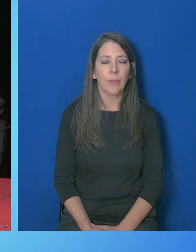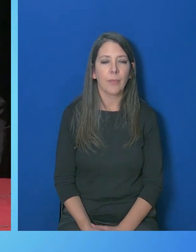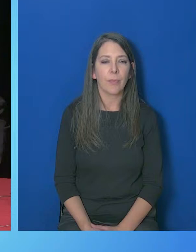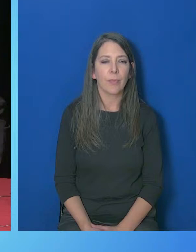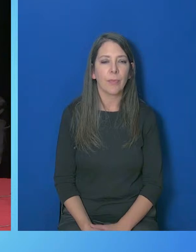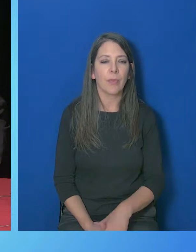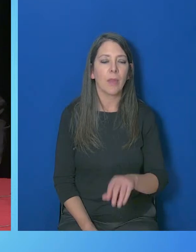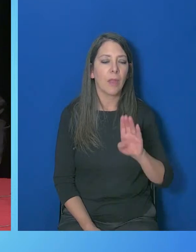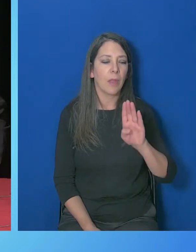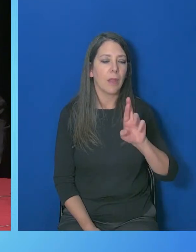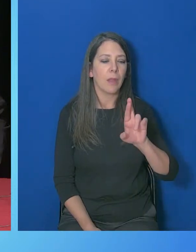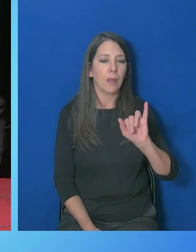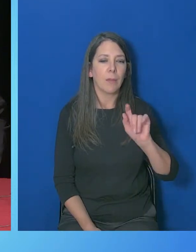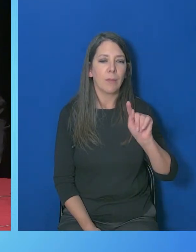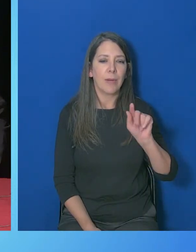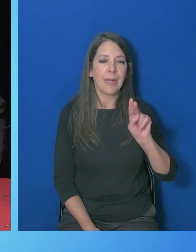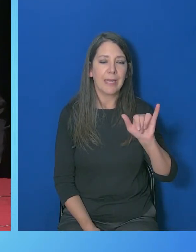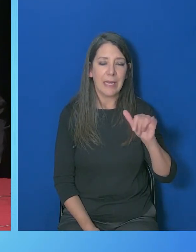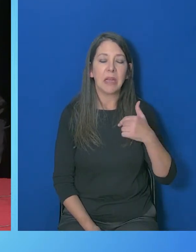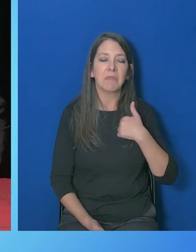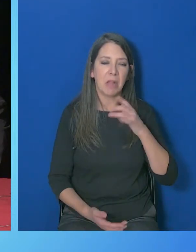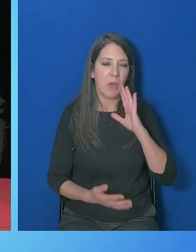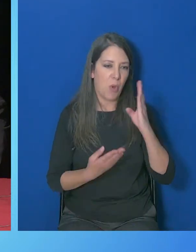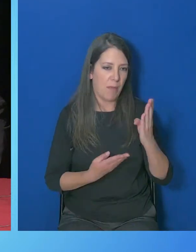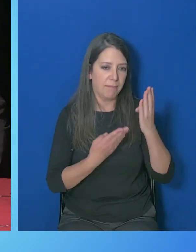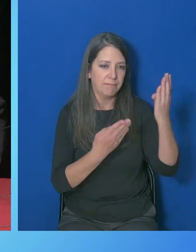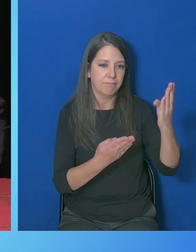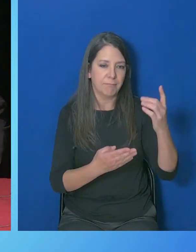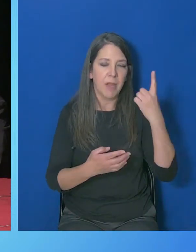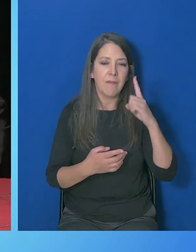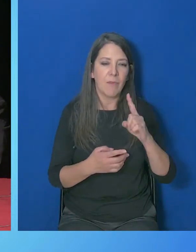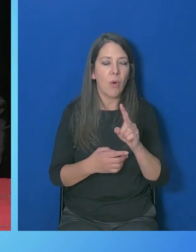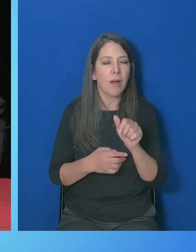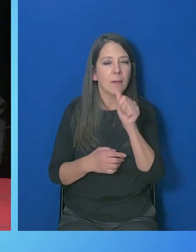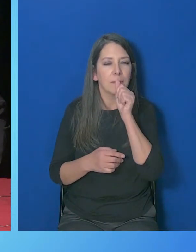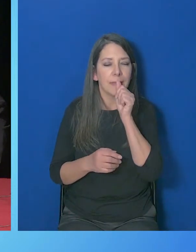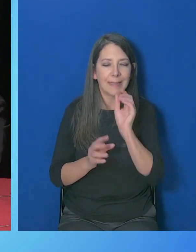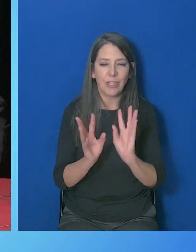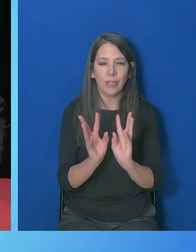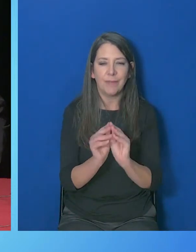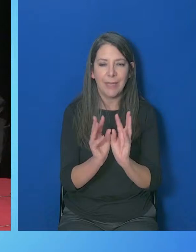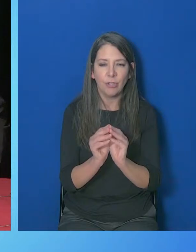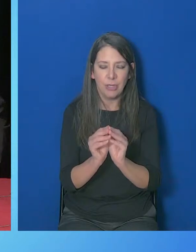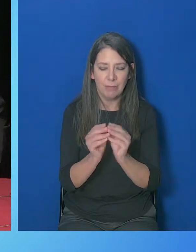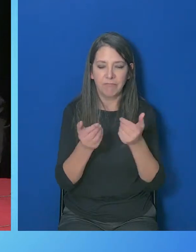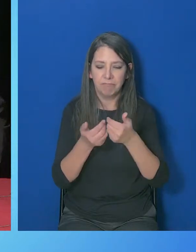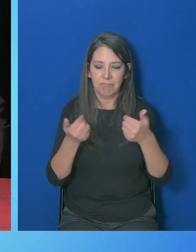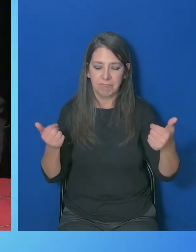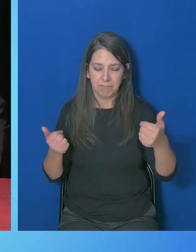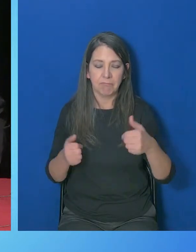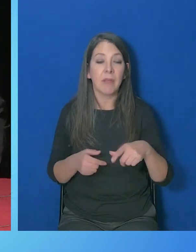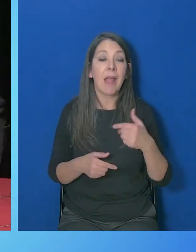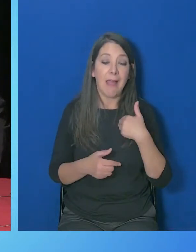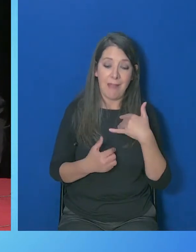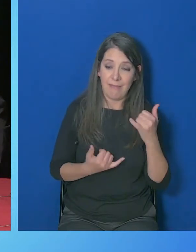I'll make a motion to move into executive session. I have a motion to move into executive session. Do I have a second?